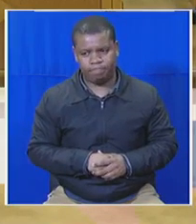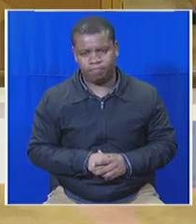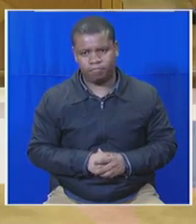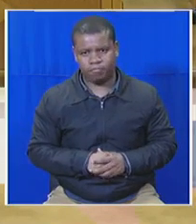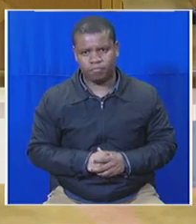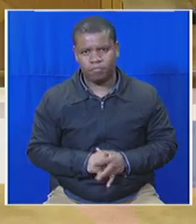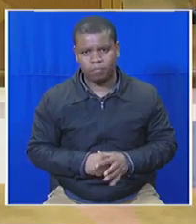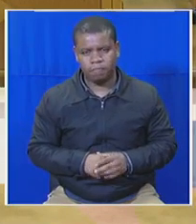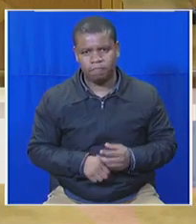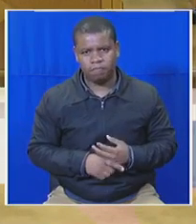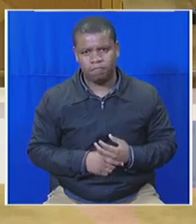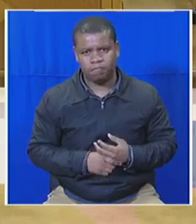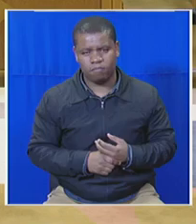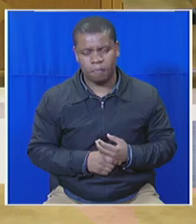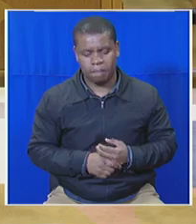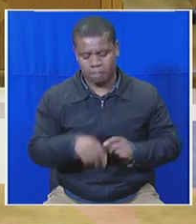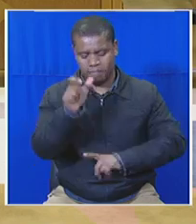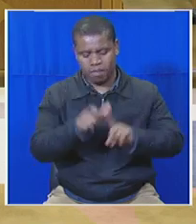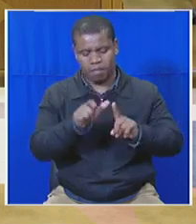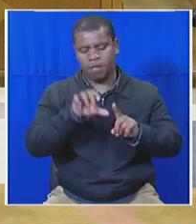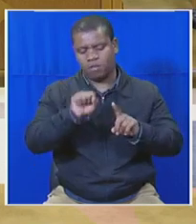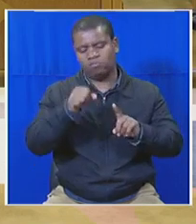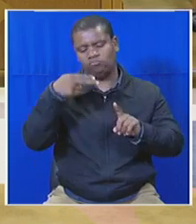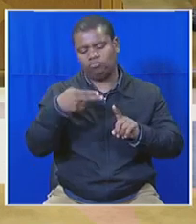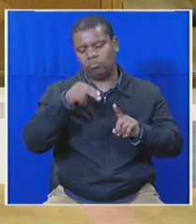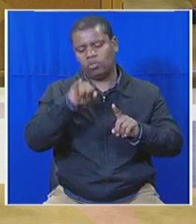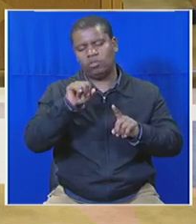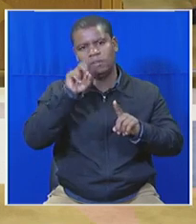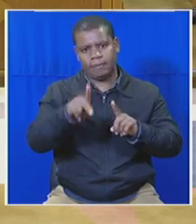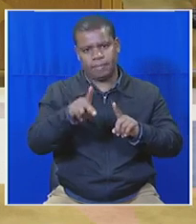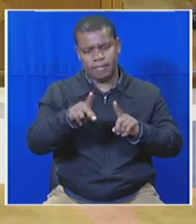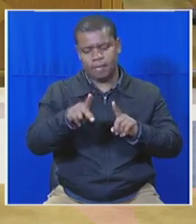The Honorable Sheikh Imam.